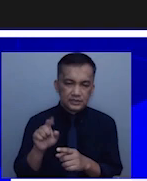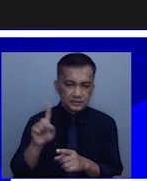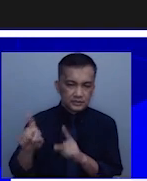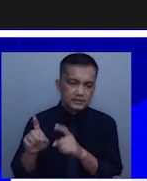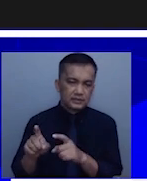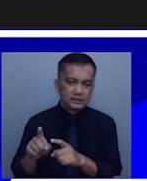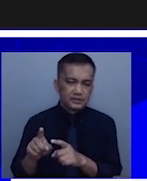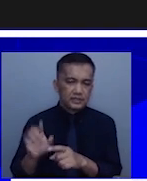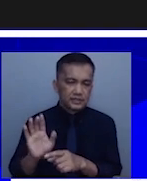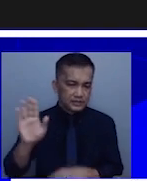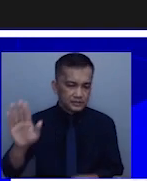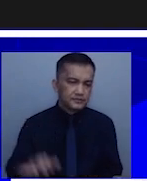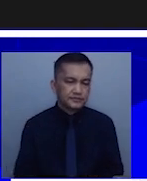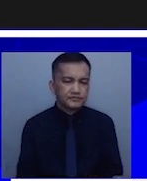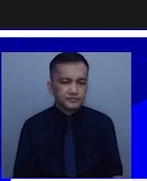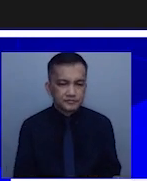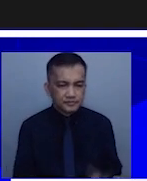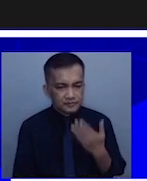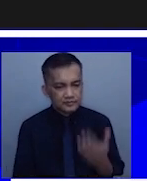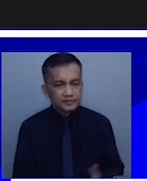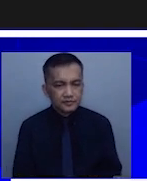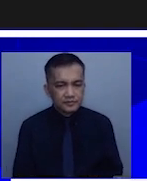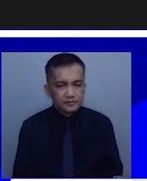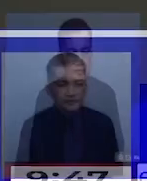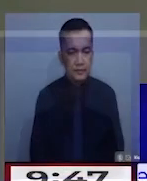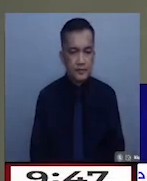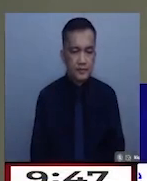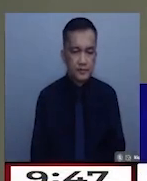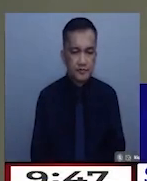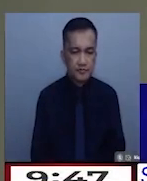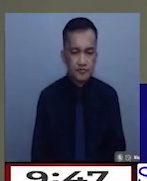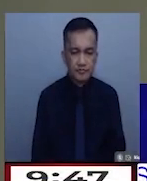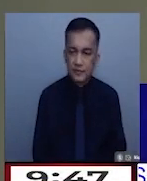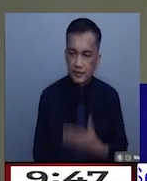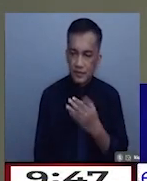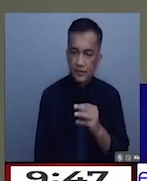sa kanila. Thank you. Thank you very much, NS.